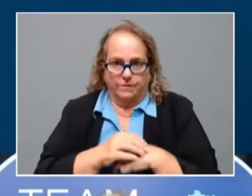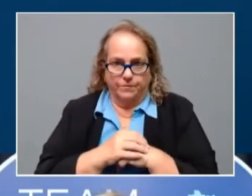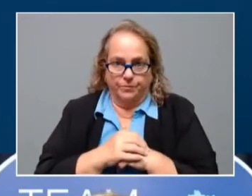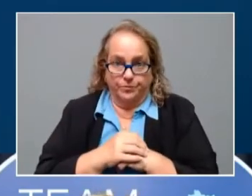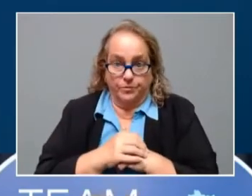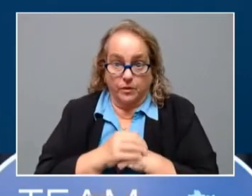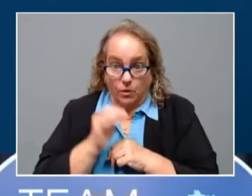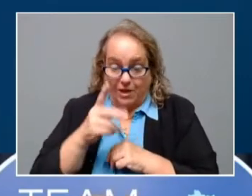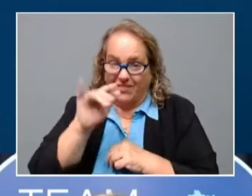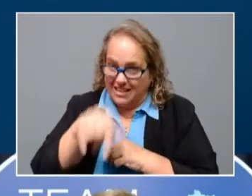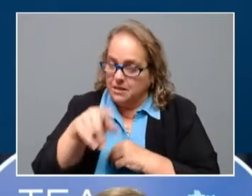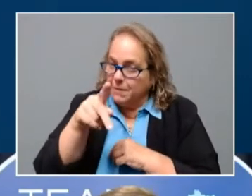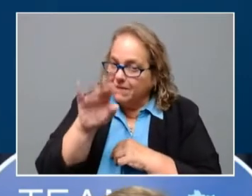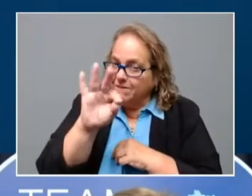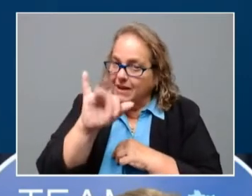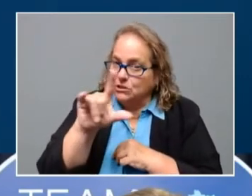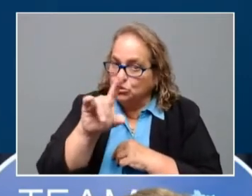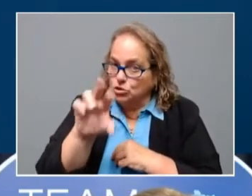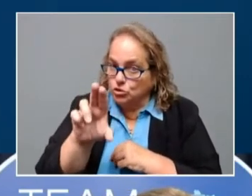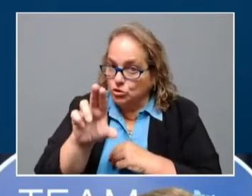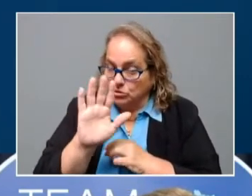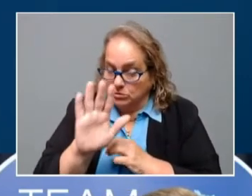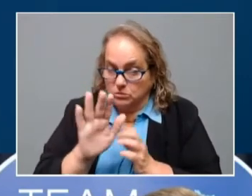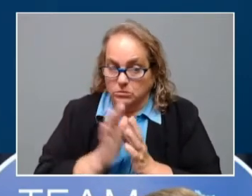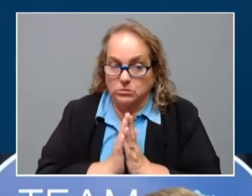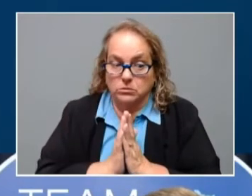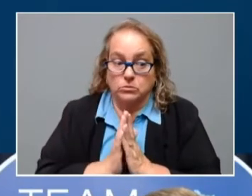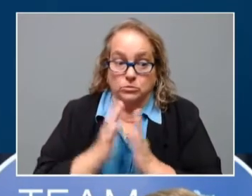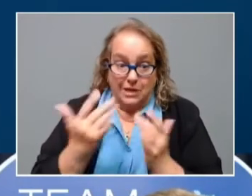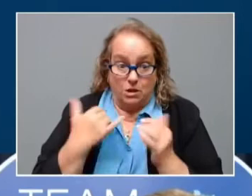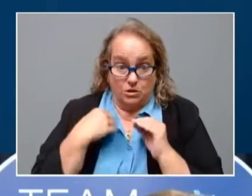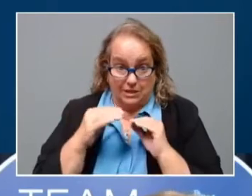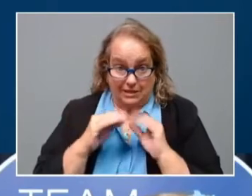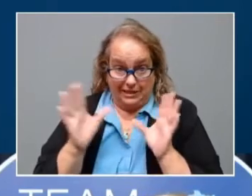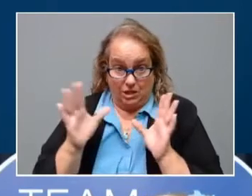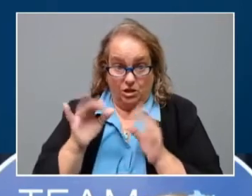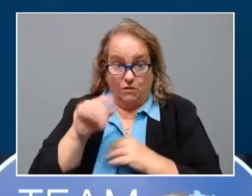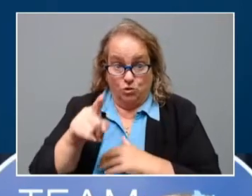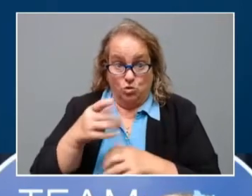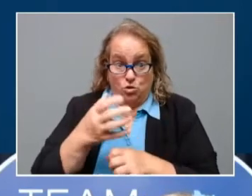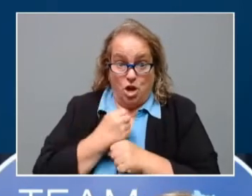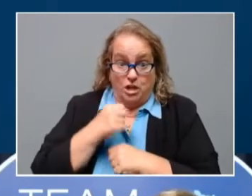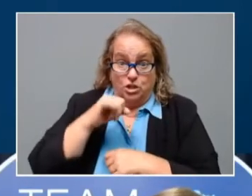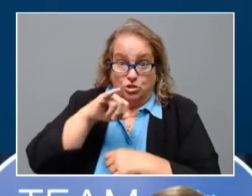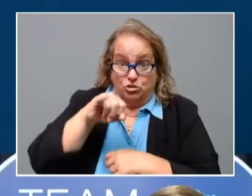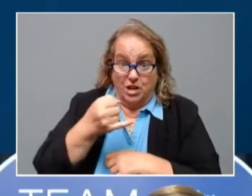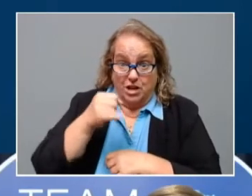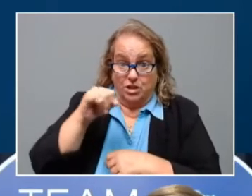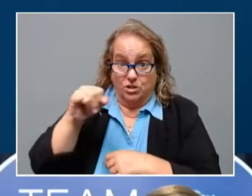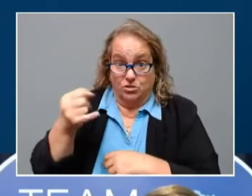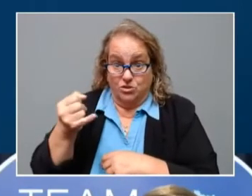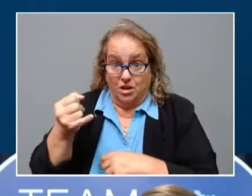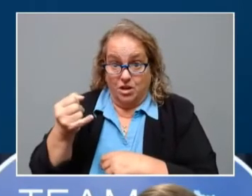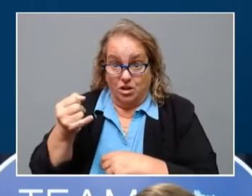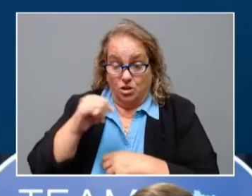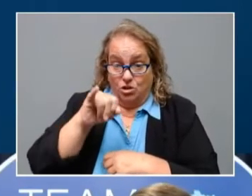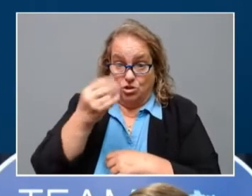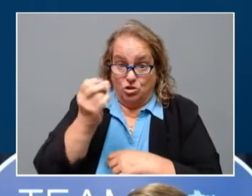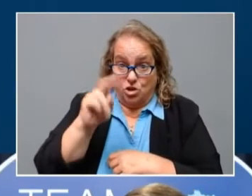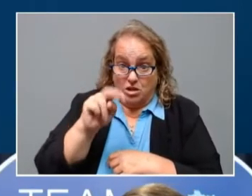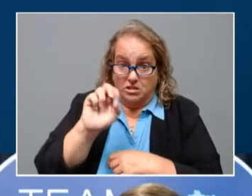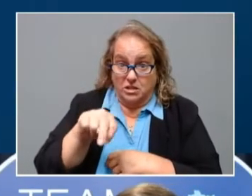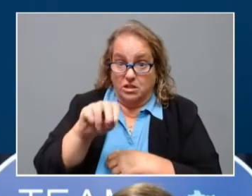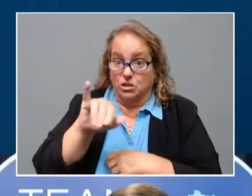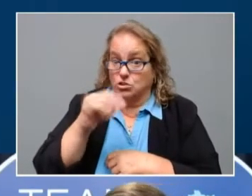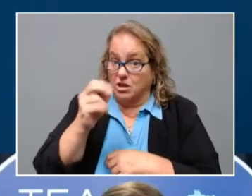Pfizer. Finally, just to be clear, if you got J&J, let's go to the last one. There's no booster dose at all right